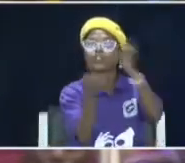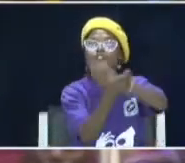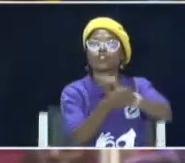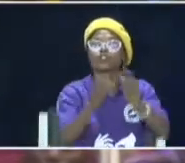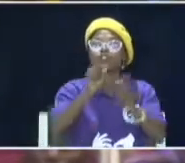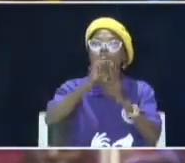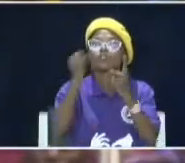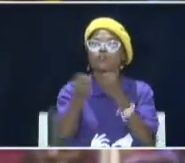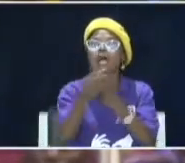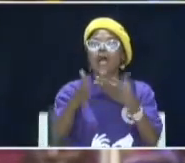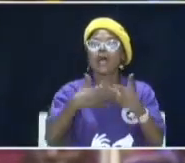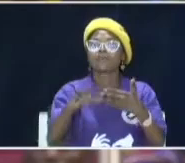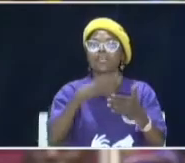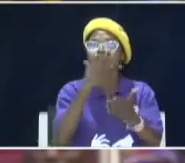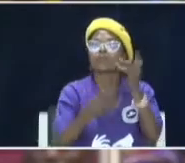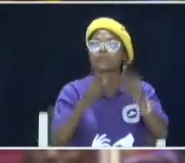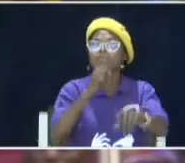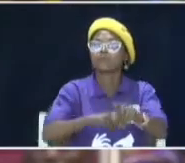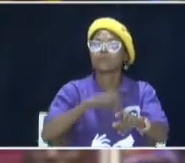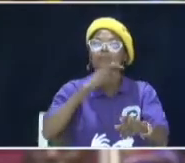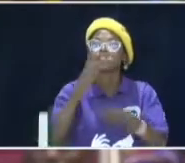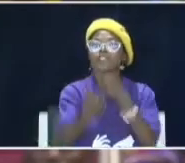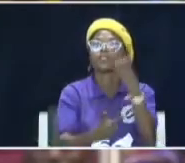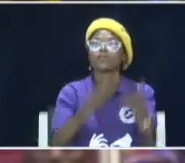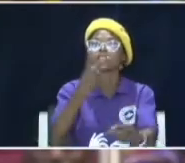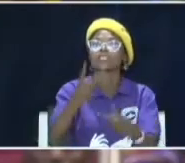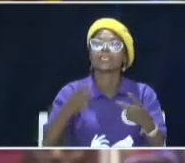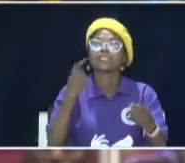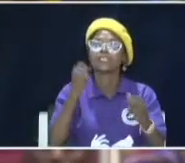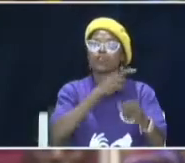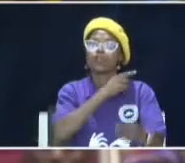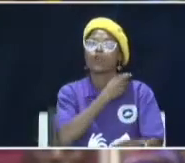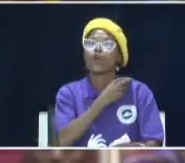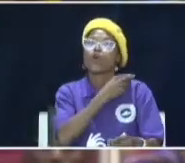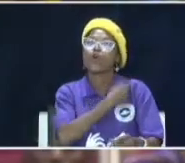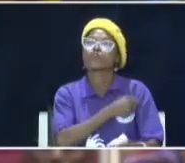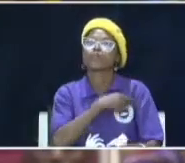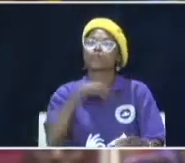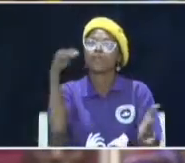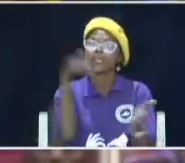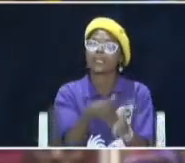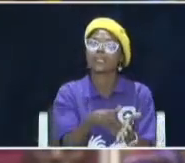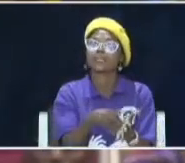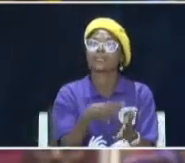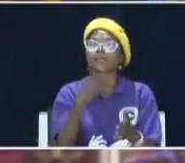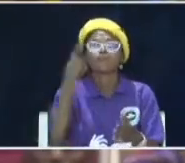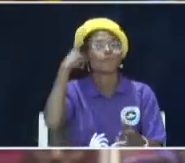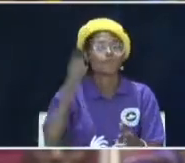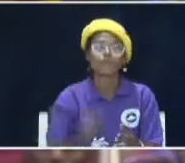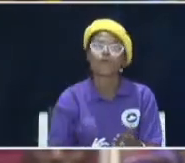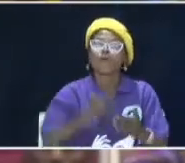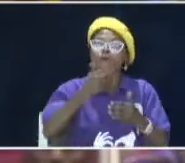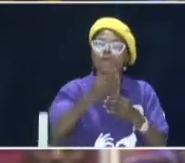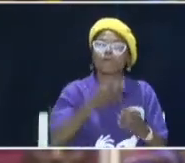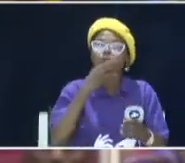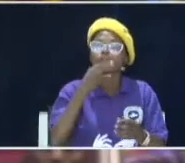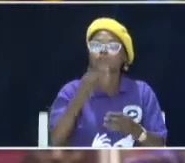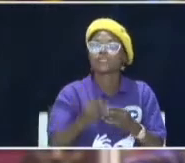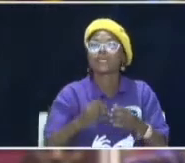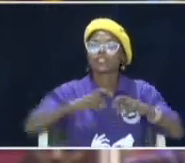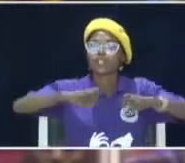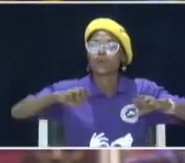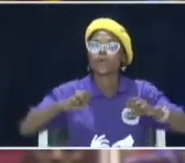But after a while, she revisited the hospital for further checkup and improvement. But the report was